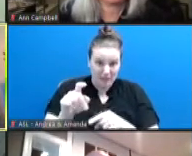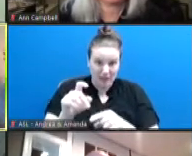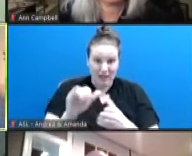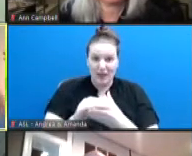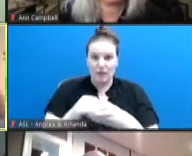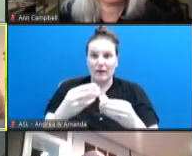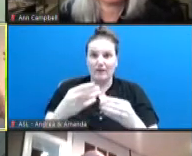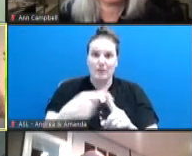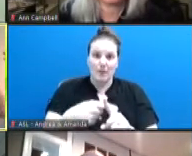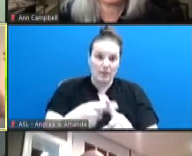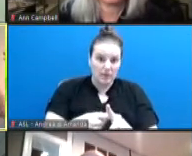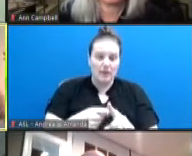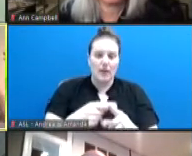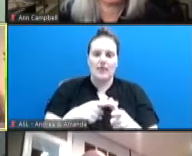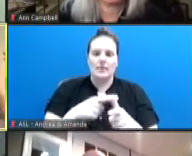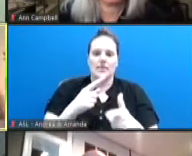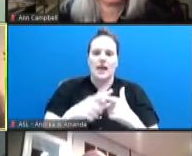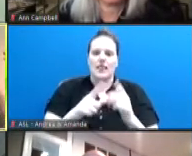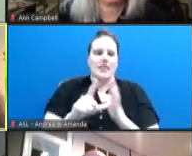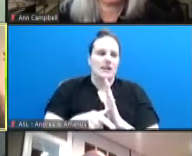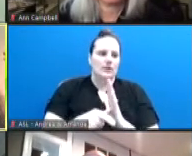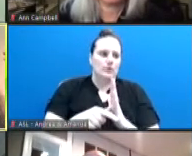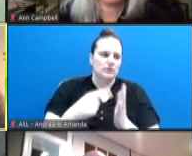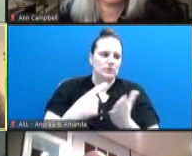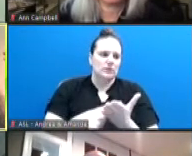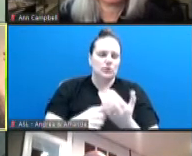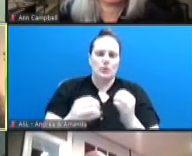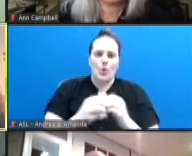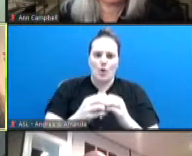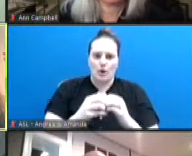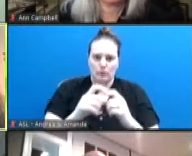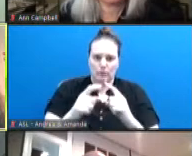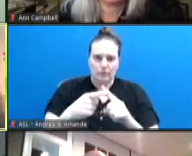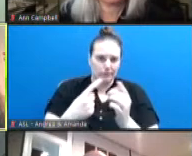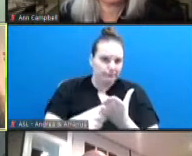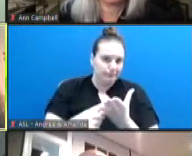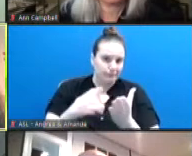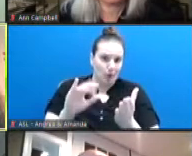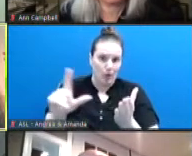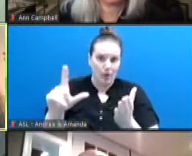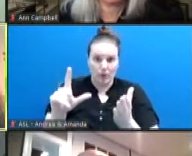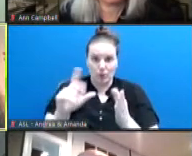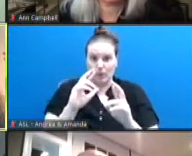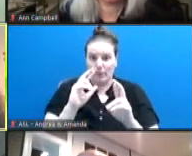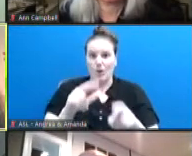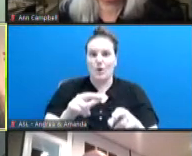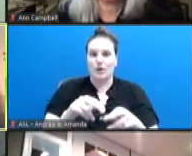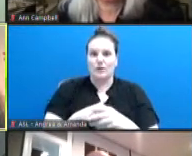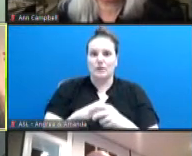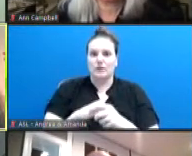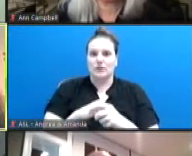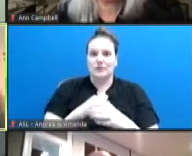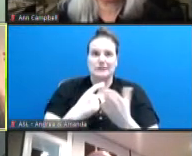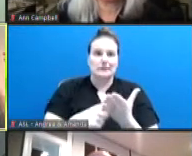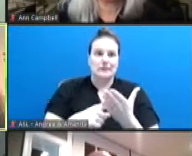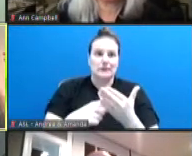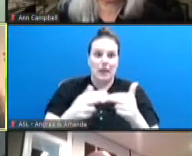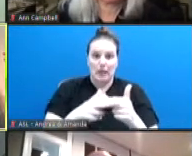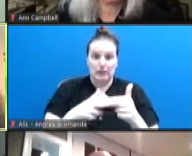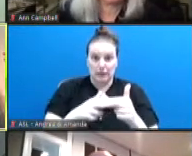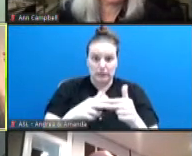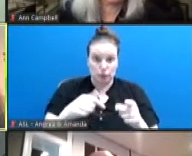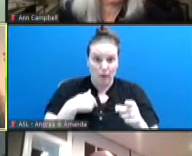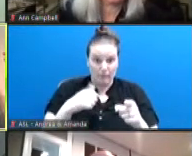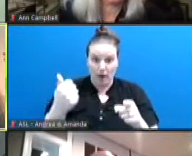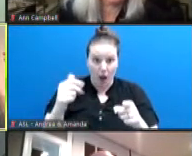And then later we will also discuss more as we go through the COCO report and then have some open time to discuss the slide deck. Do you have any updates you'd